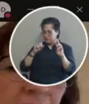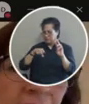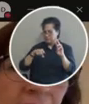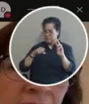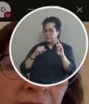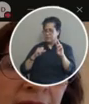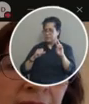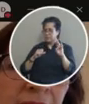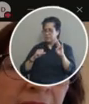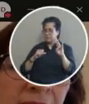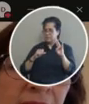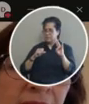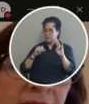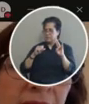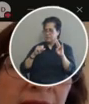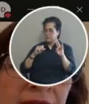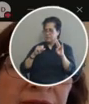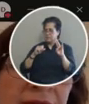Yes. Rivera.